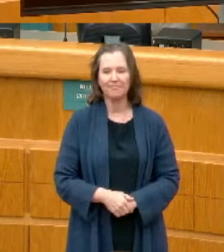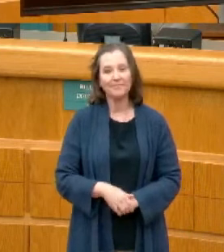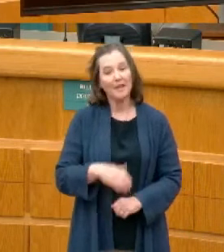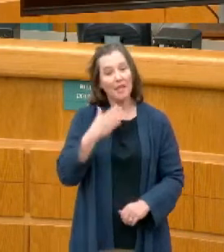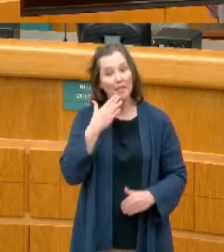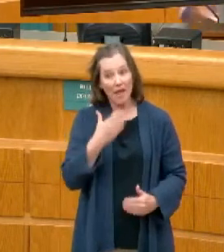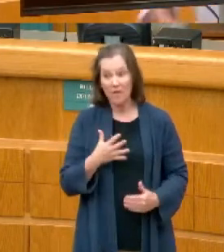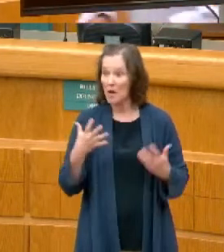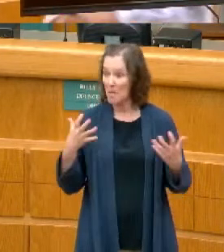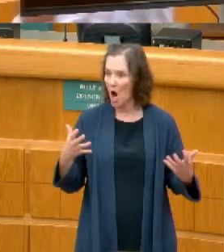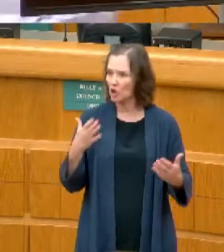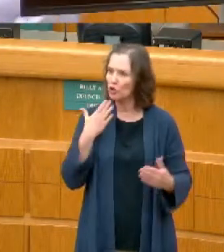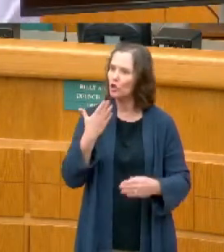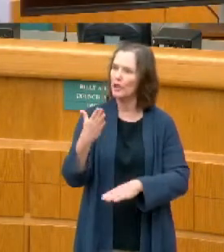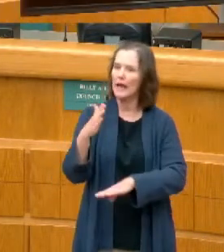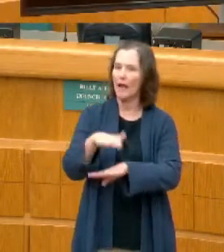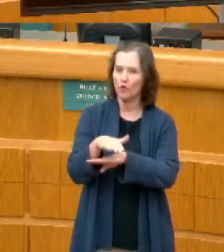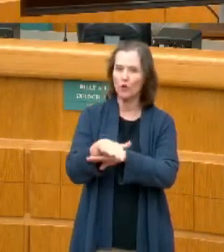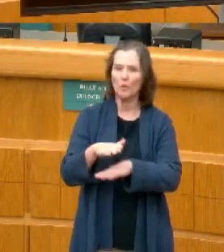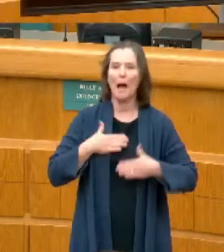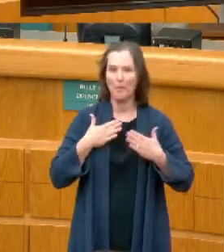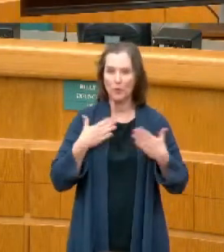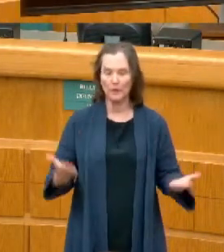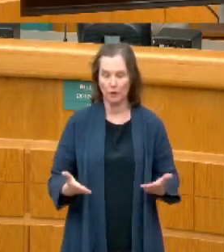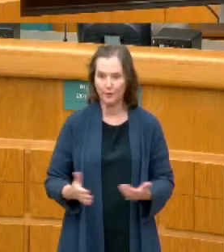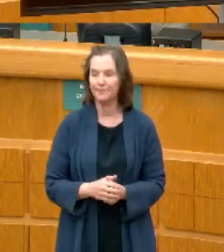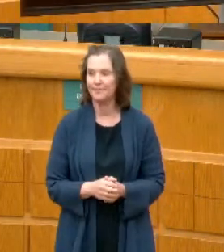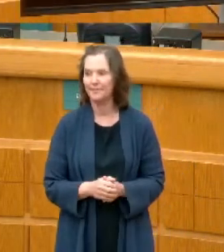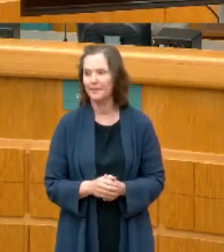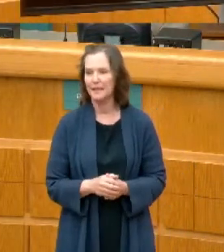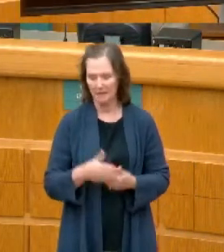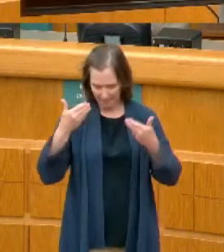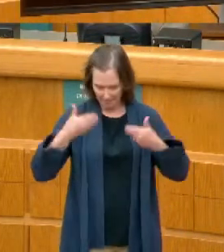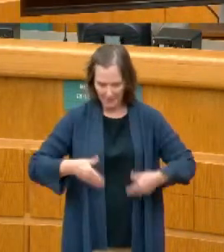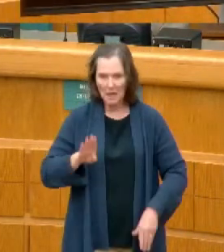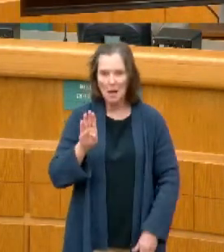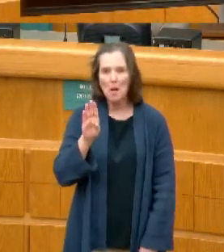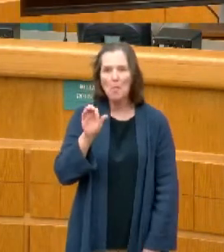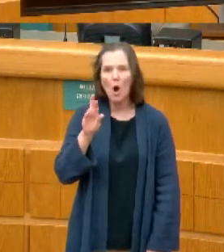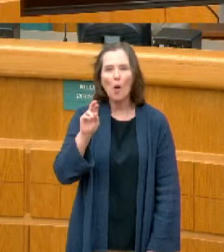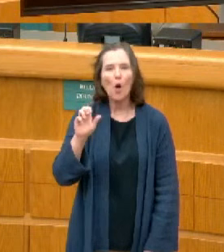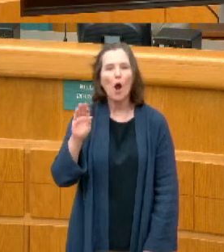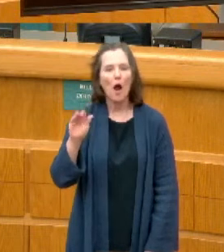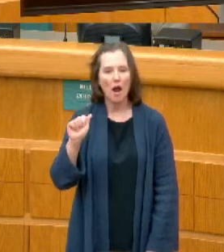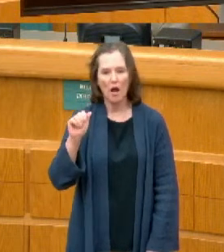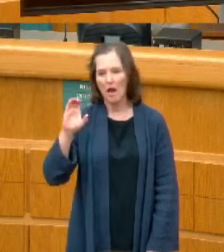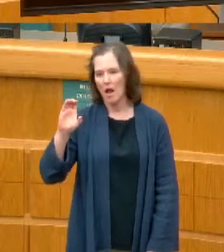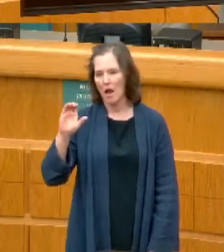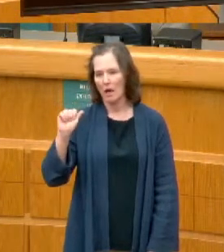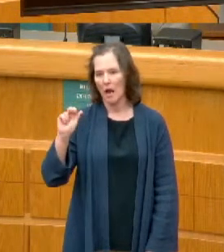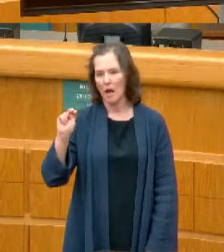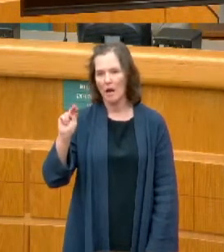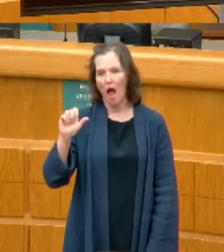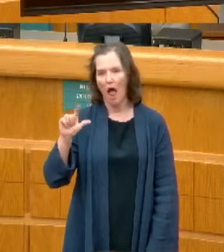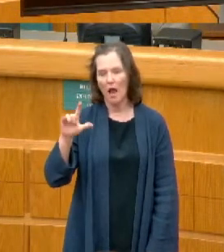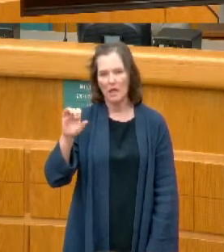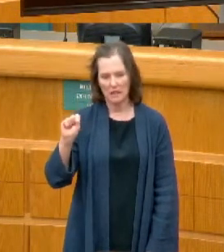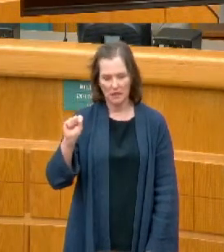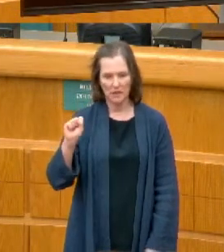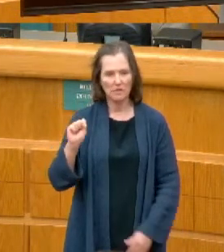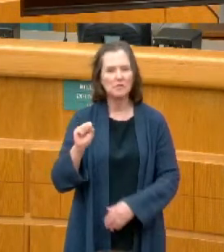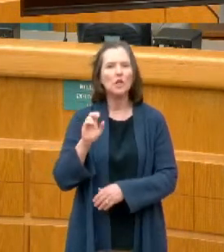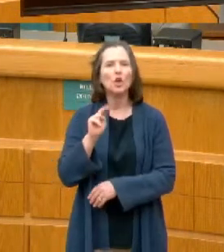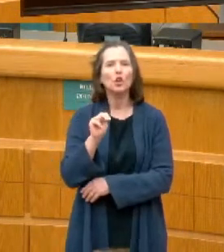Thank you so much. Good afternoon. Barbara Canales, Nueces County Judge. Well,